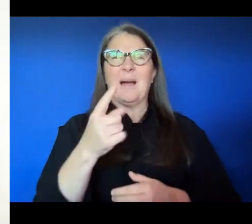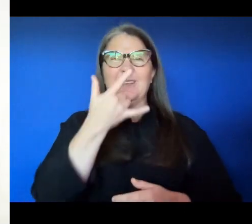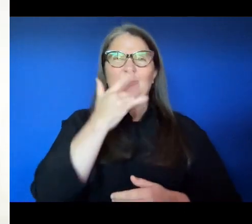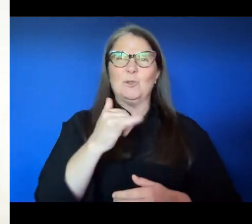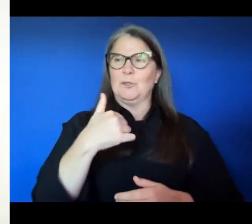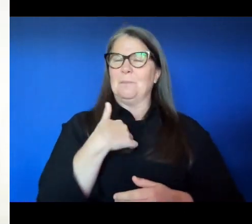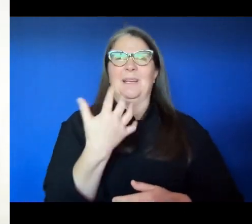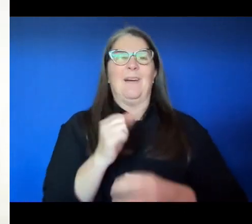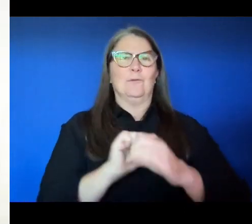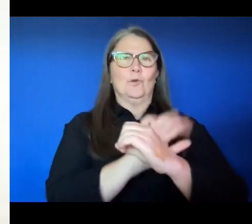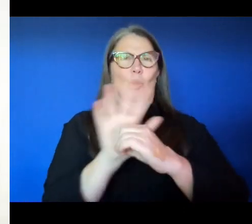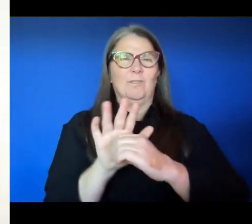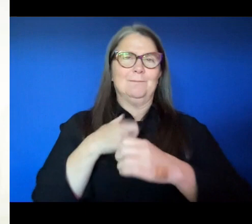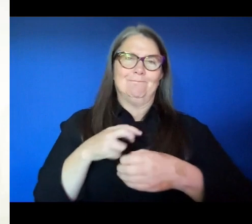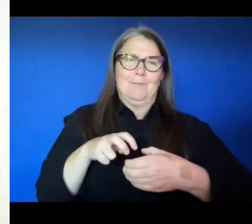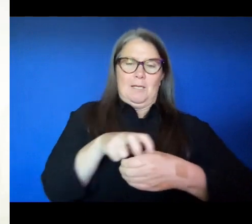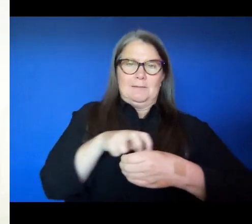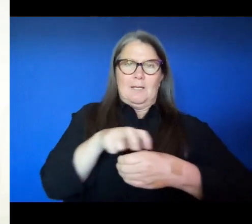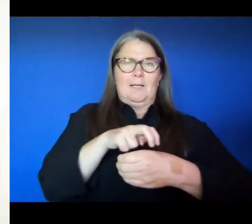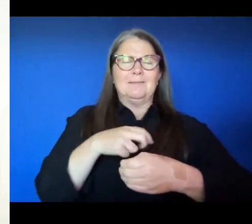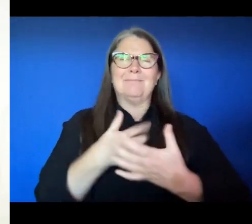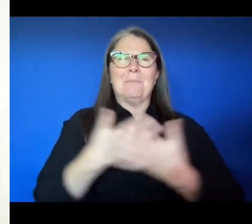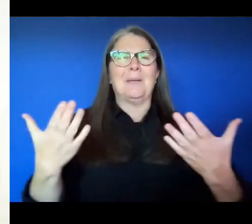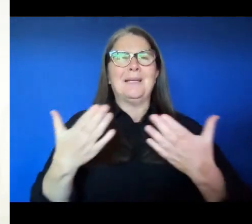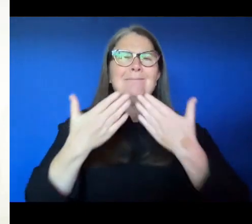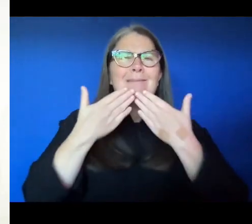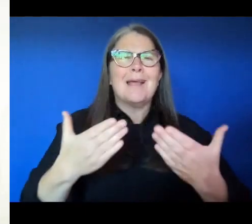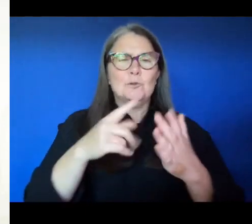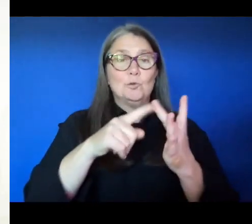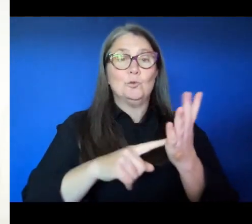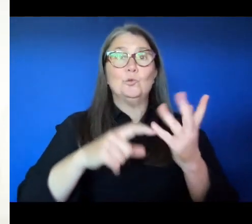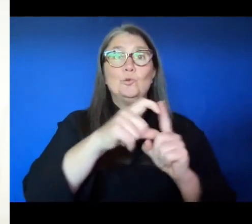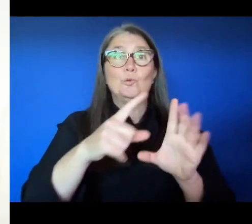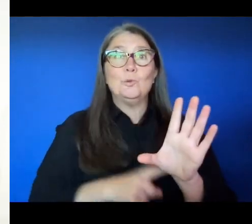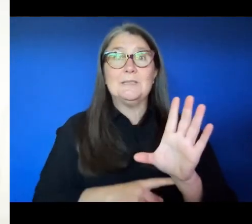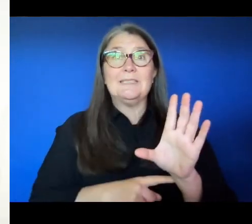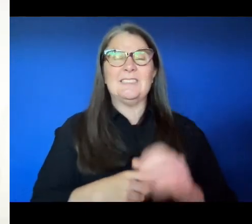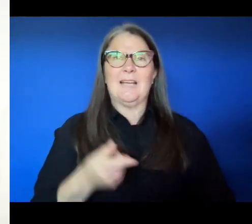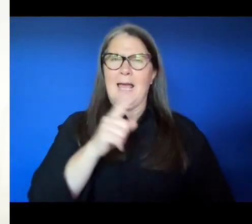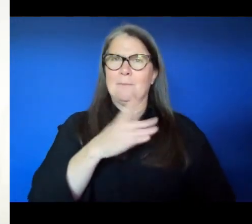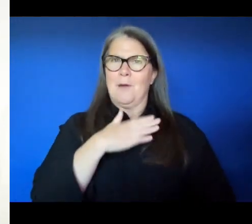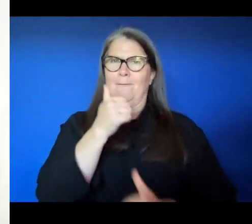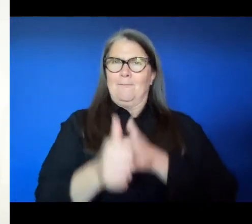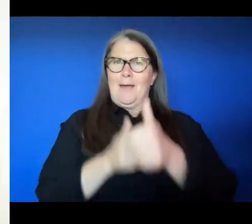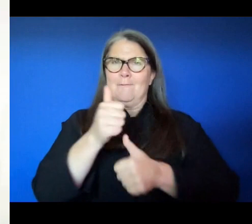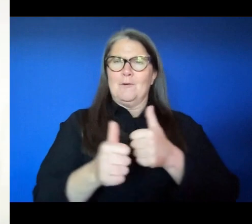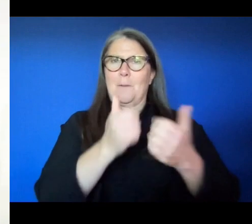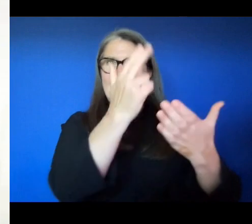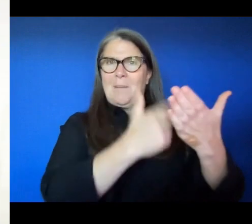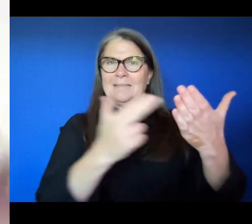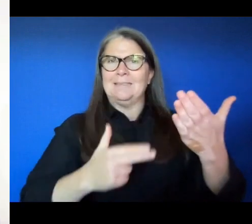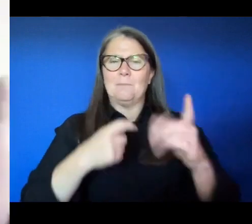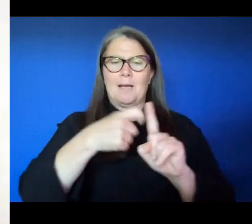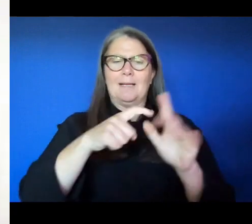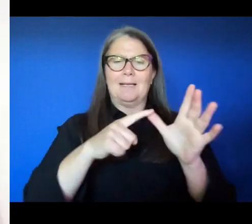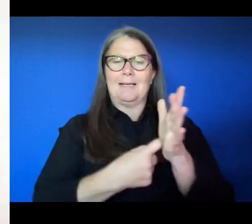who's one of my favourite people at this Reconciliation Week. I'm also standing in front of my favourite painting by the lovely Karen Millsy.